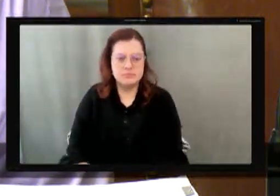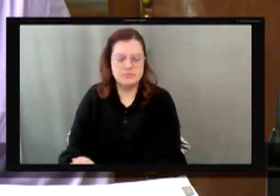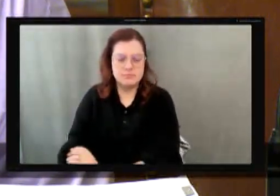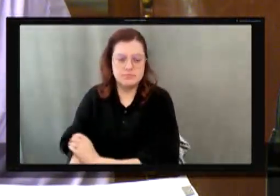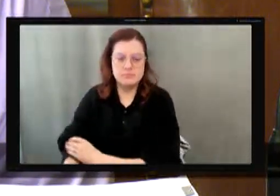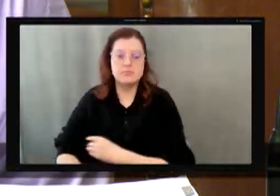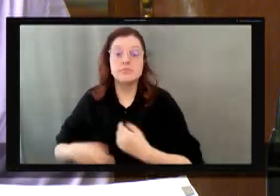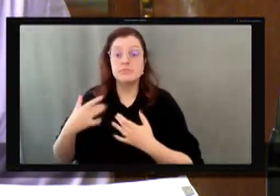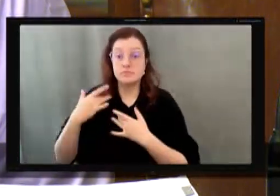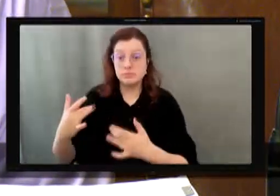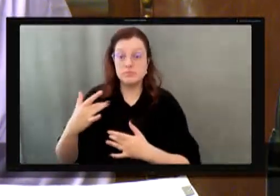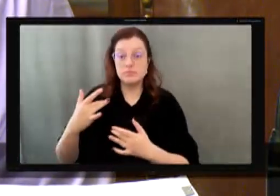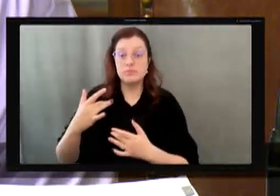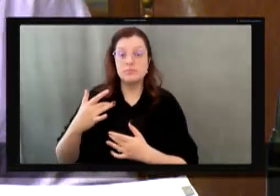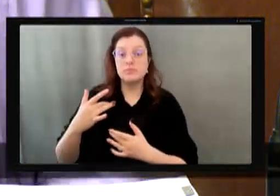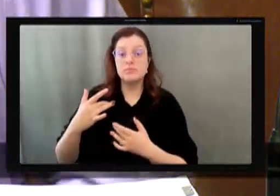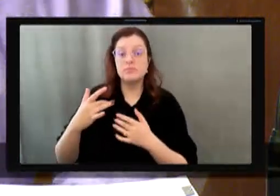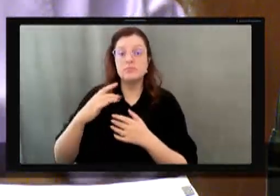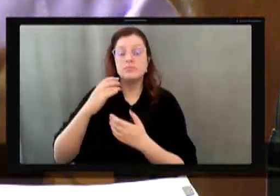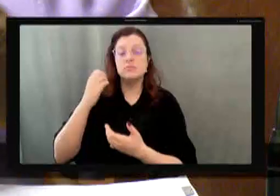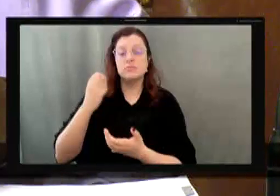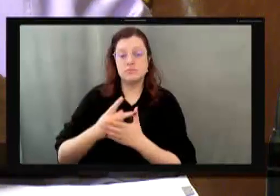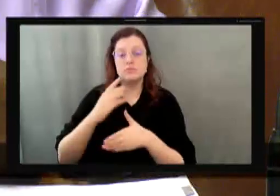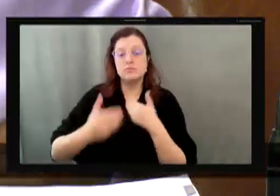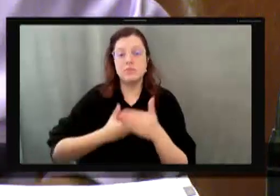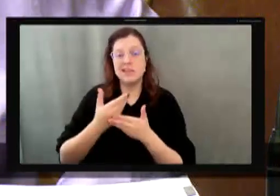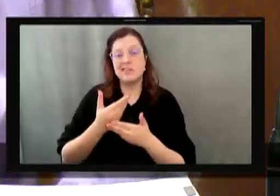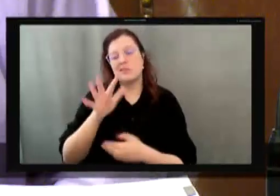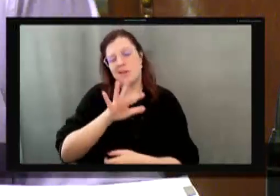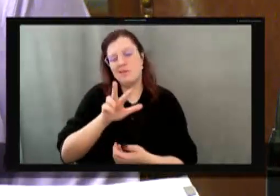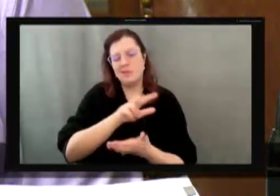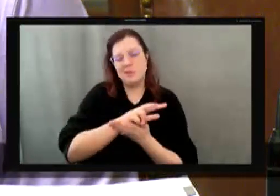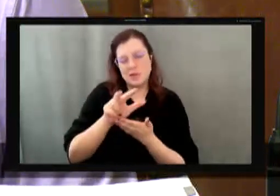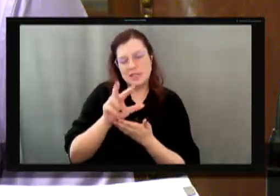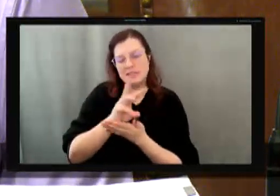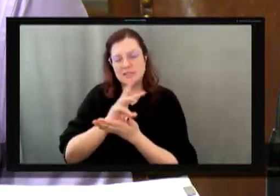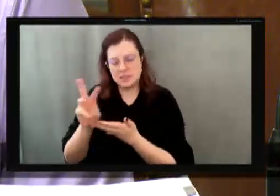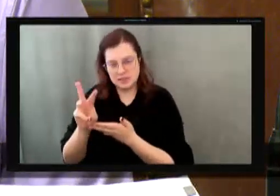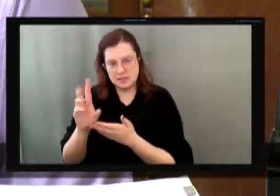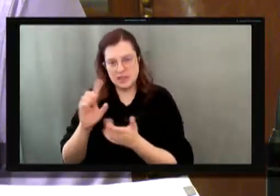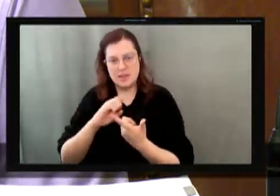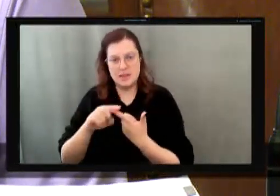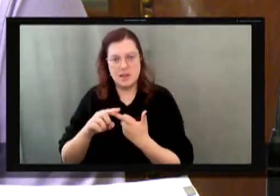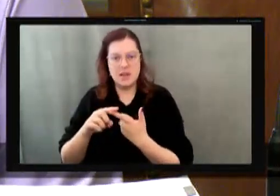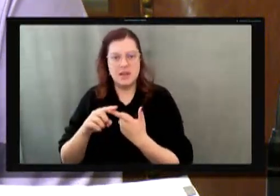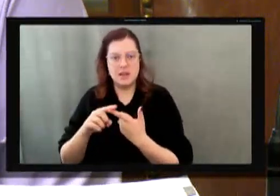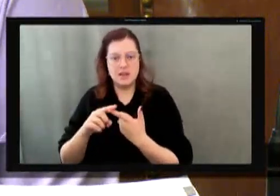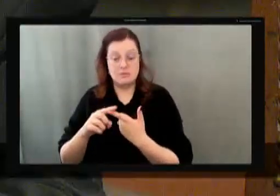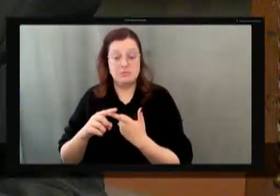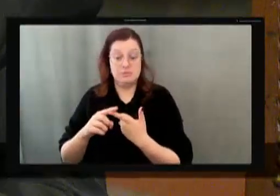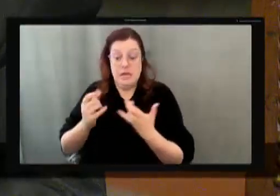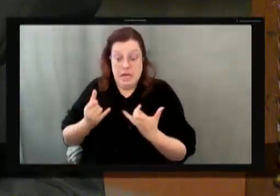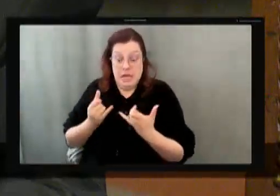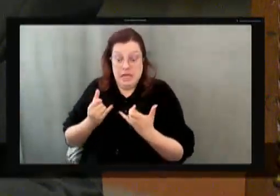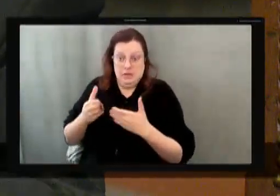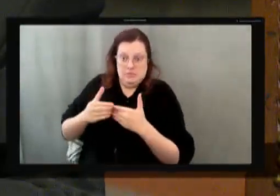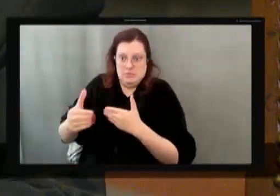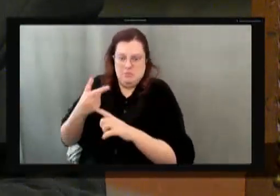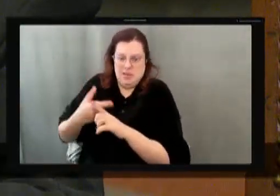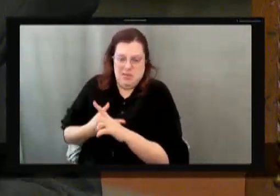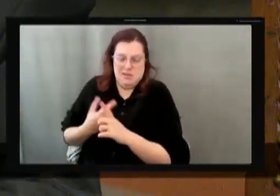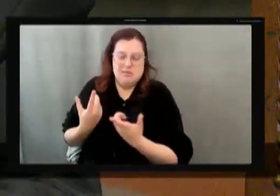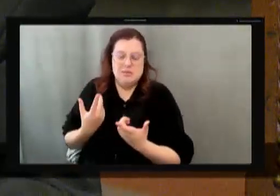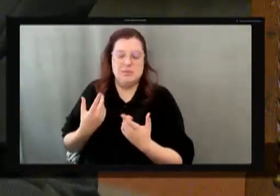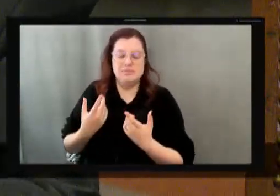take 3 to 6 weeks, and then to this point, probably like another month after that. Okay, so within like the last